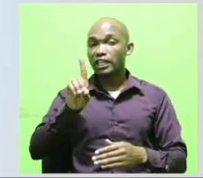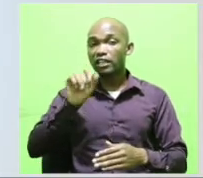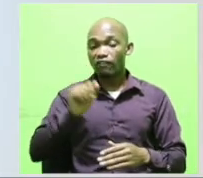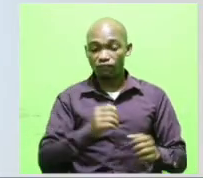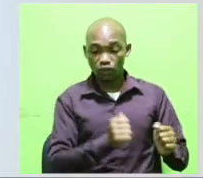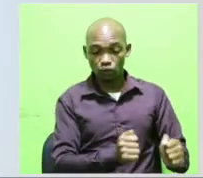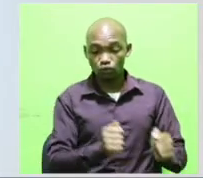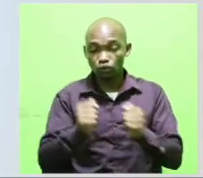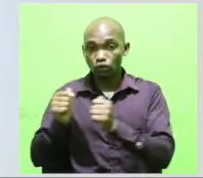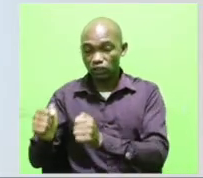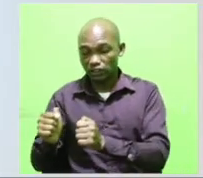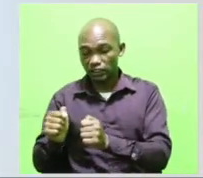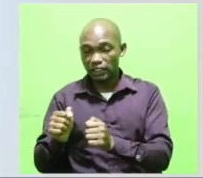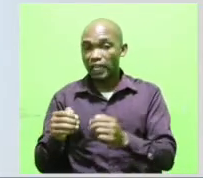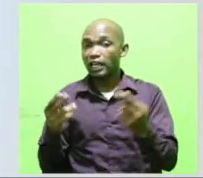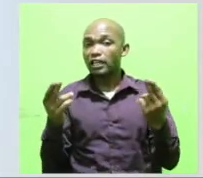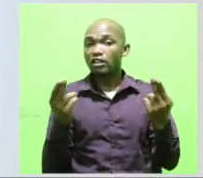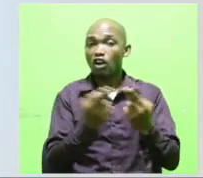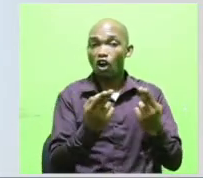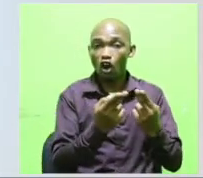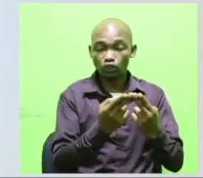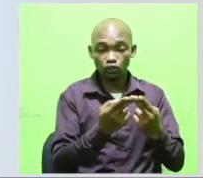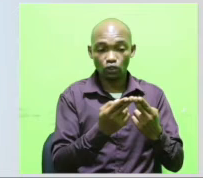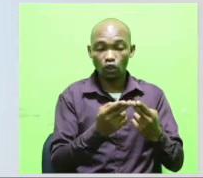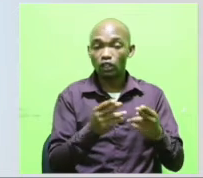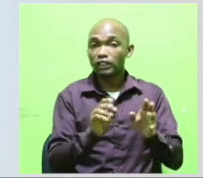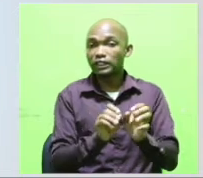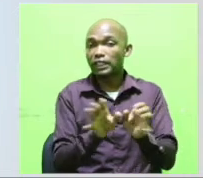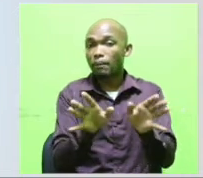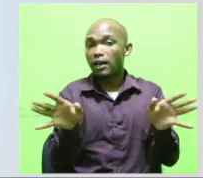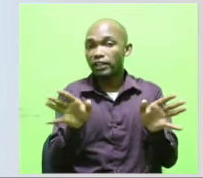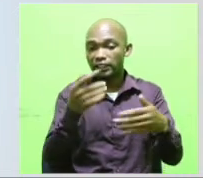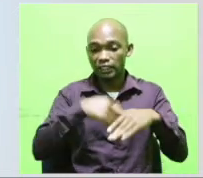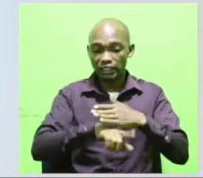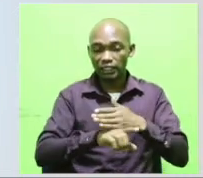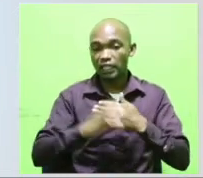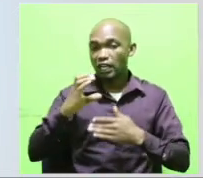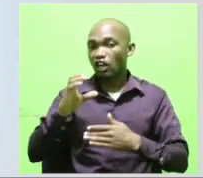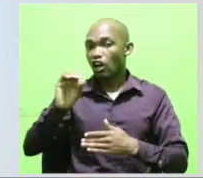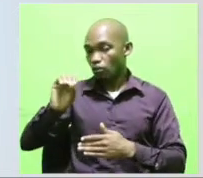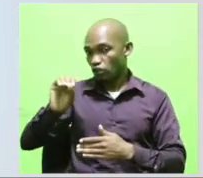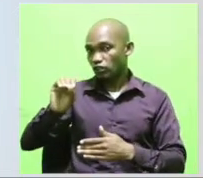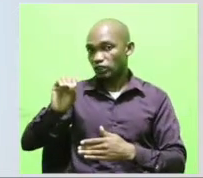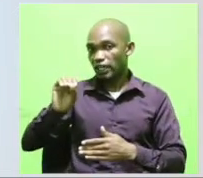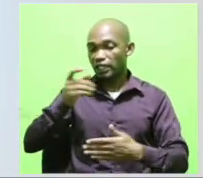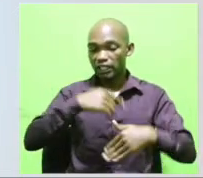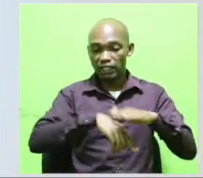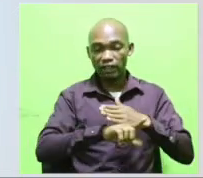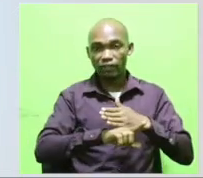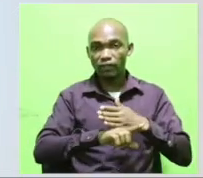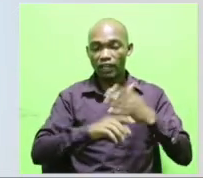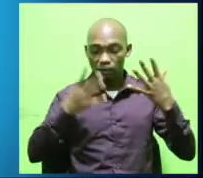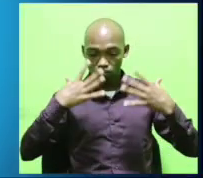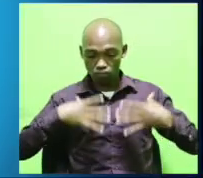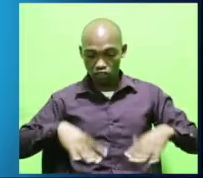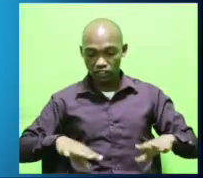in order to flow in all parts of the body, and also separate out carbon dioxide and remove it out of your